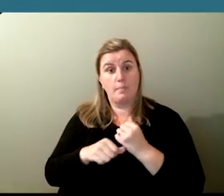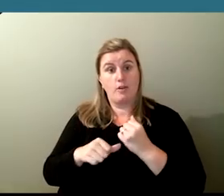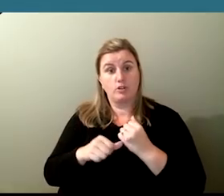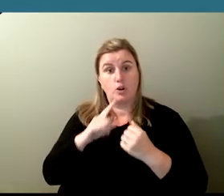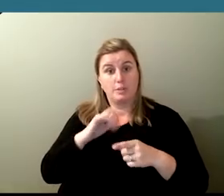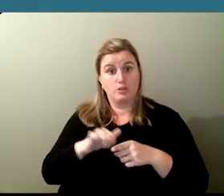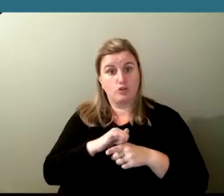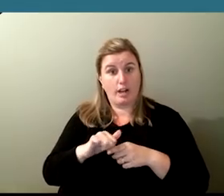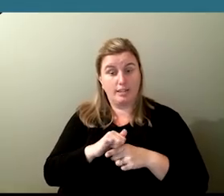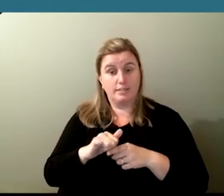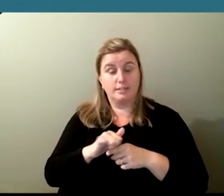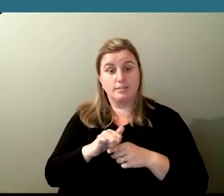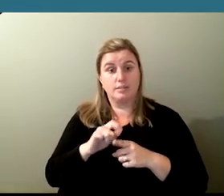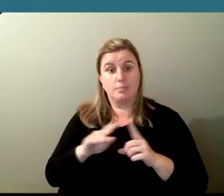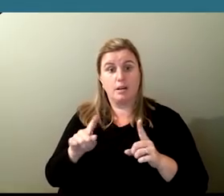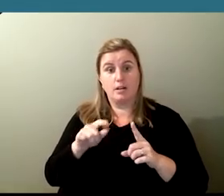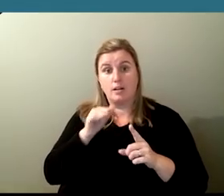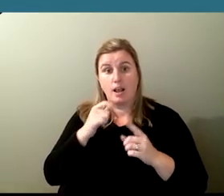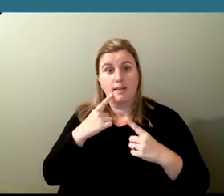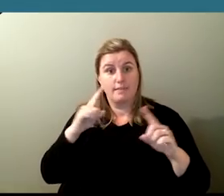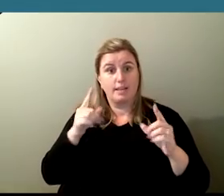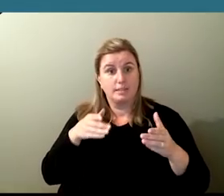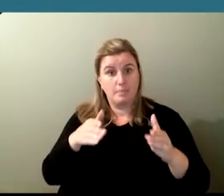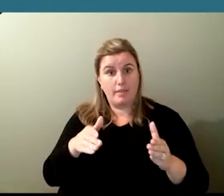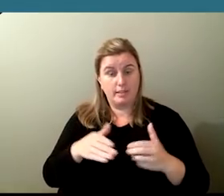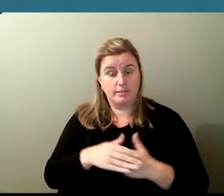trained with not so effective methods,